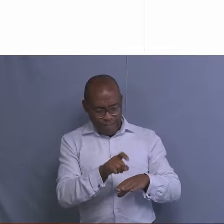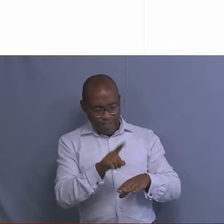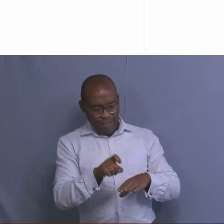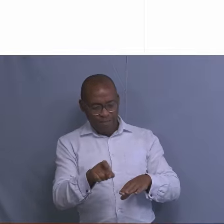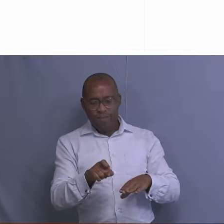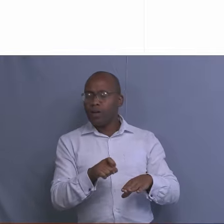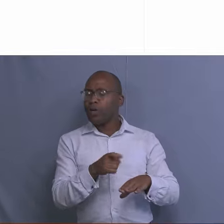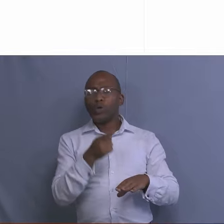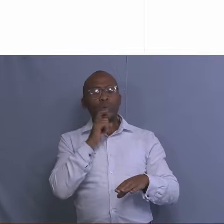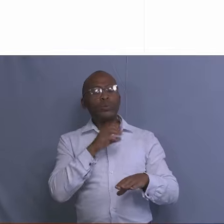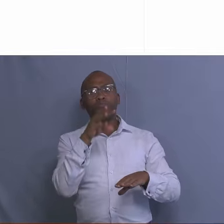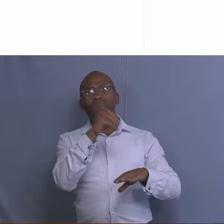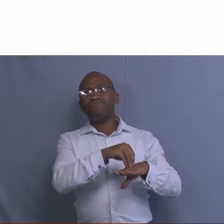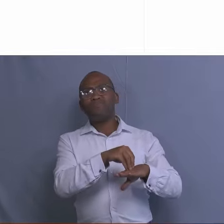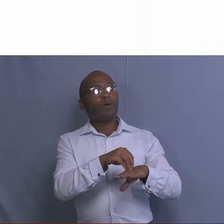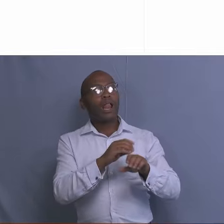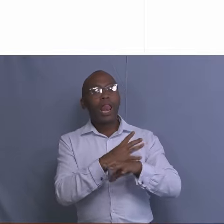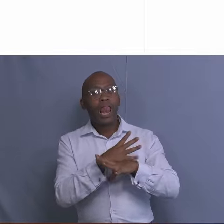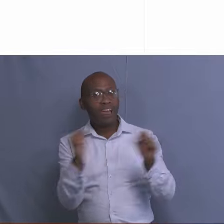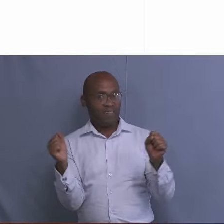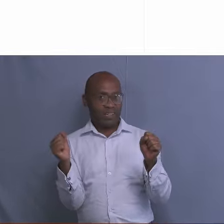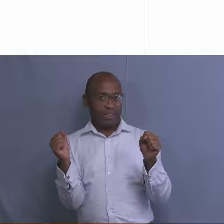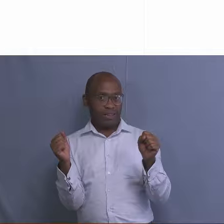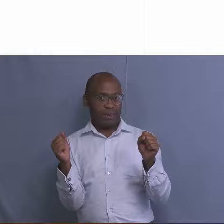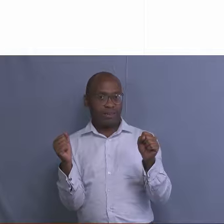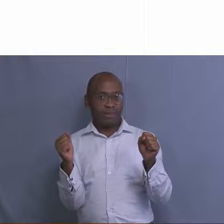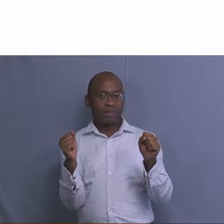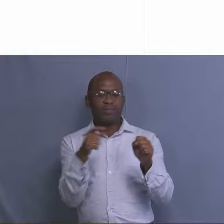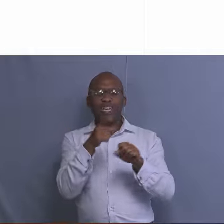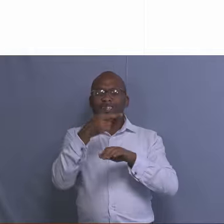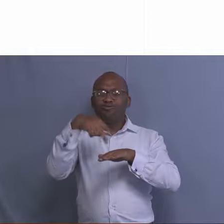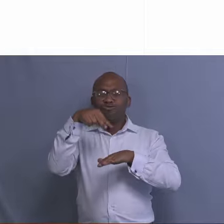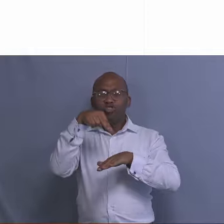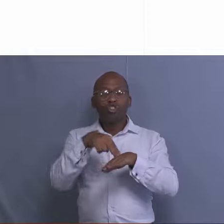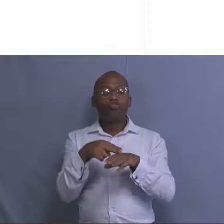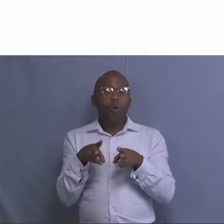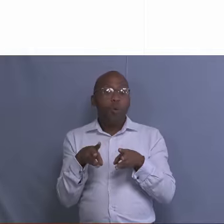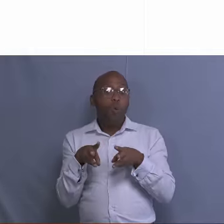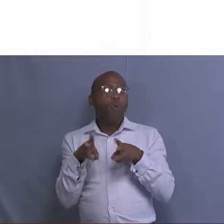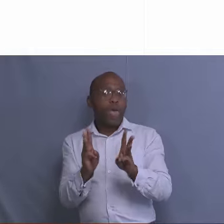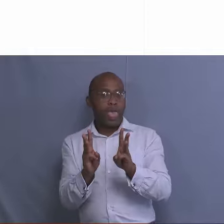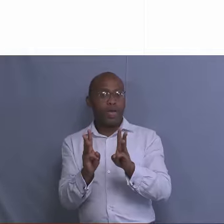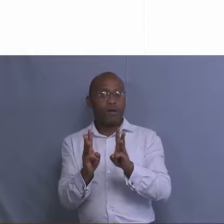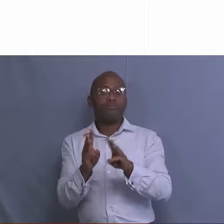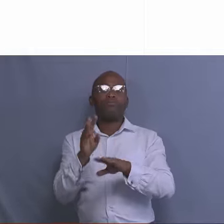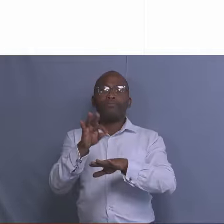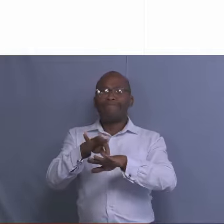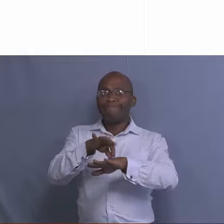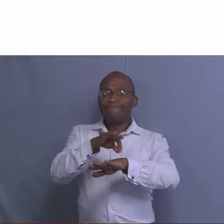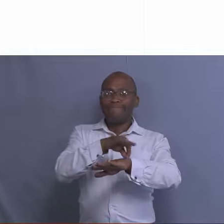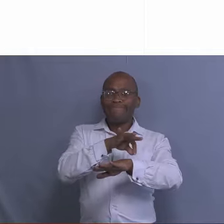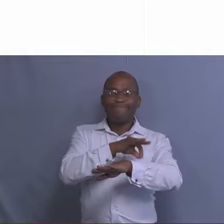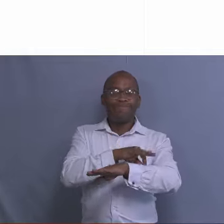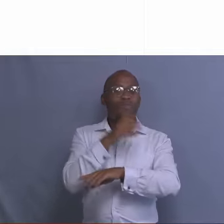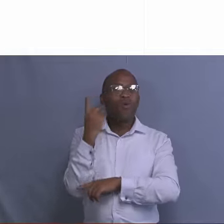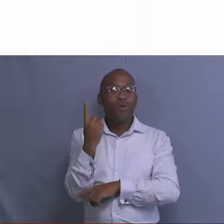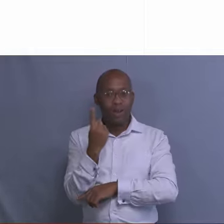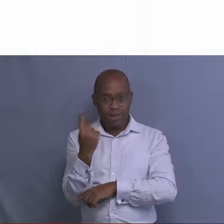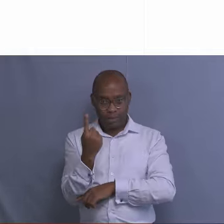have, that is figure 2.4, it's showing us just basically the scope of organic farming.